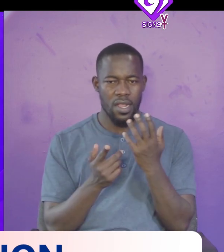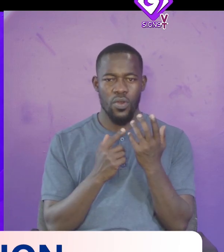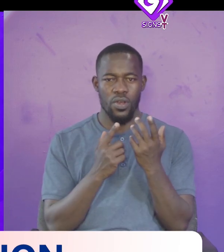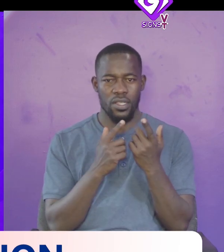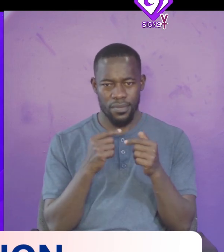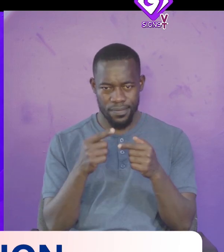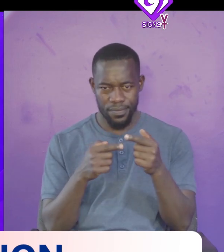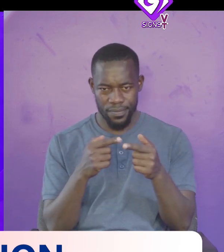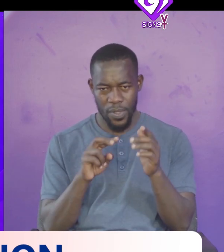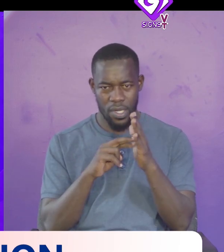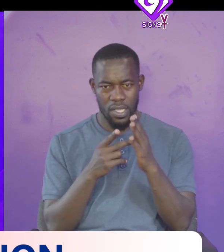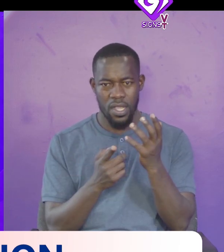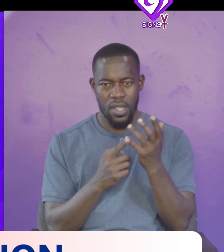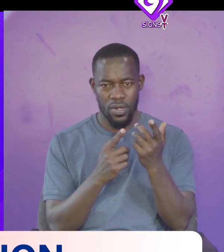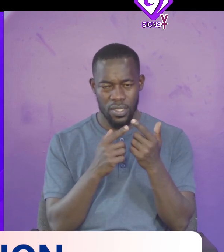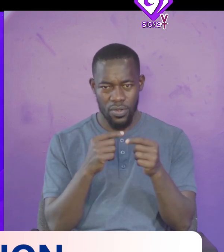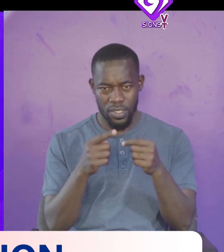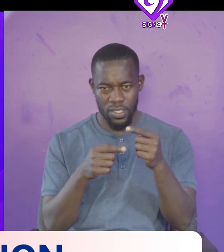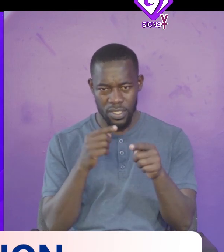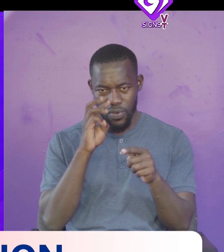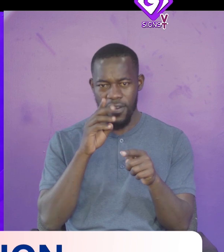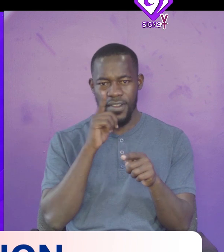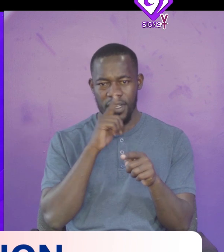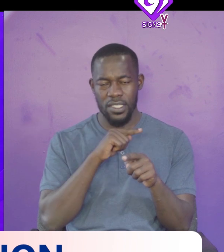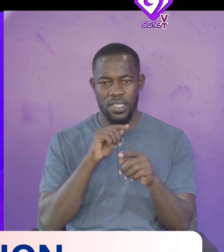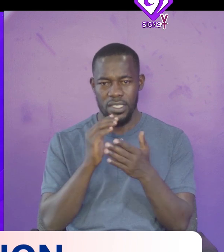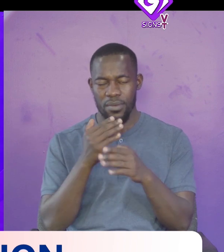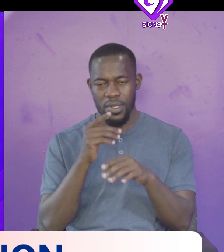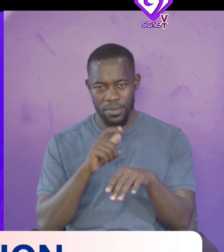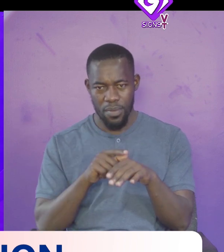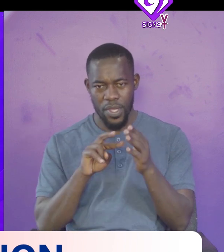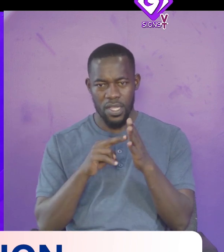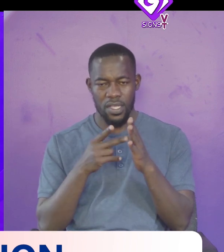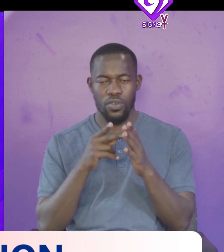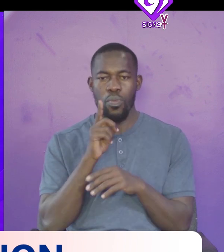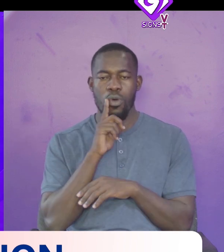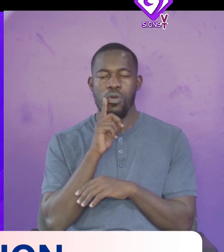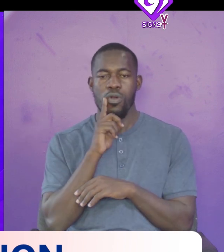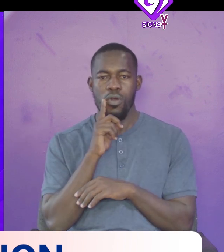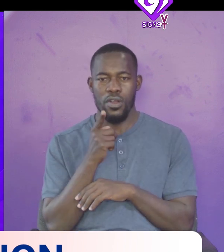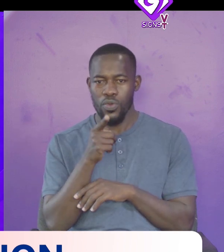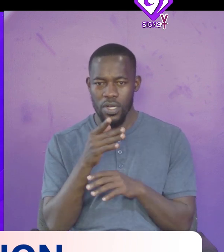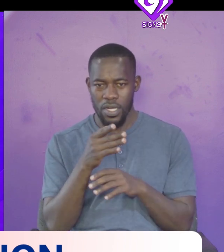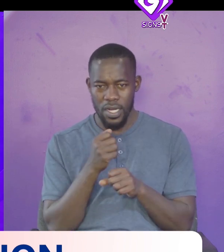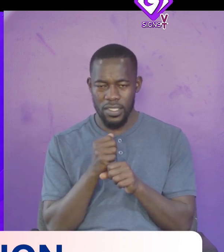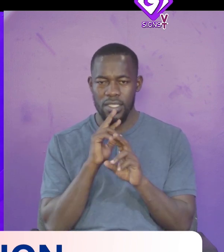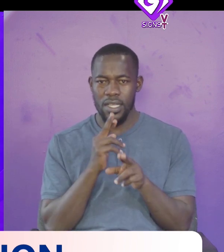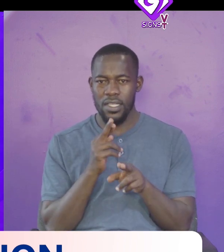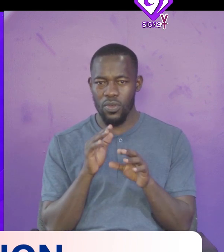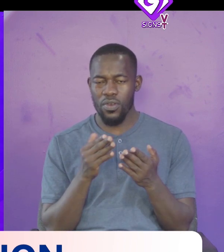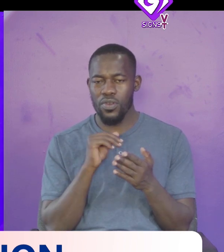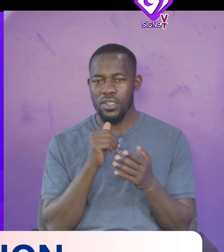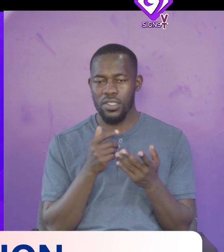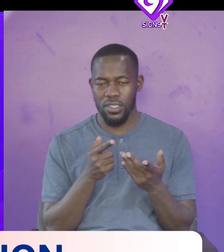some places. They should be finishing late at night. So waking up tomorrow, do you trust those results now that the president is